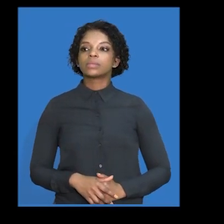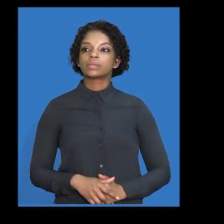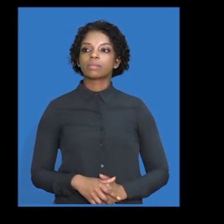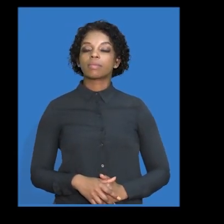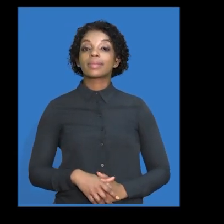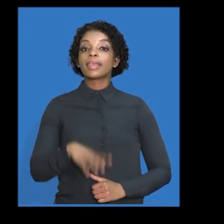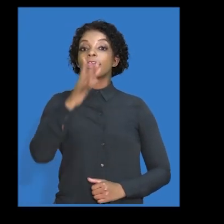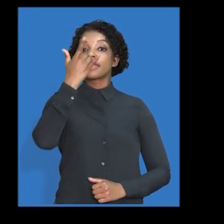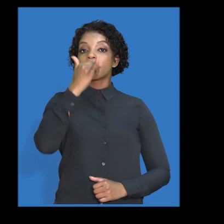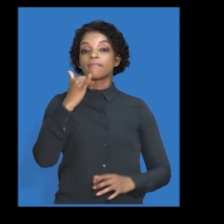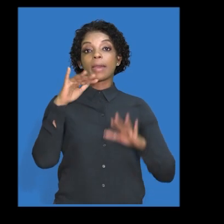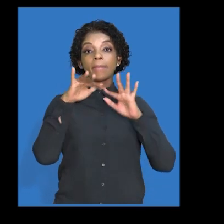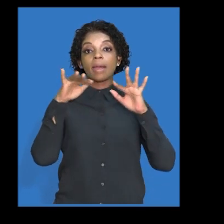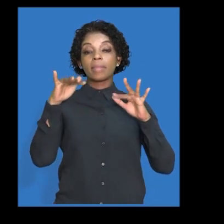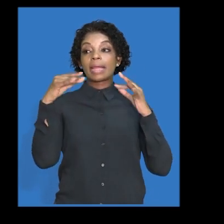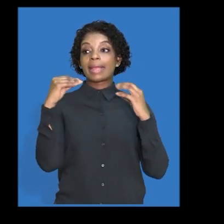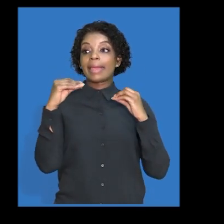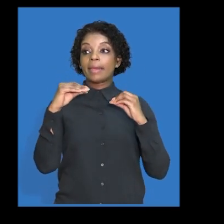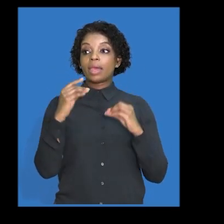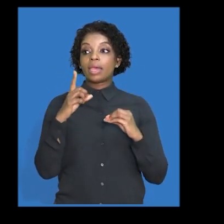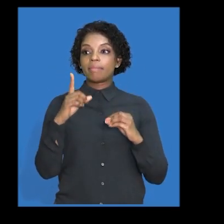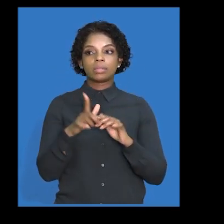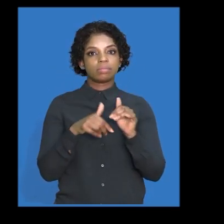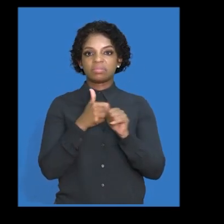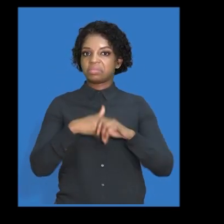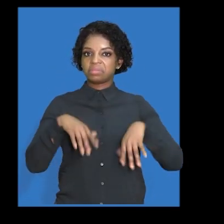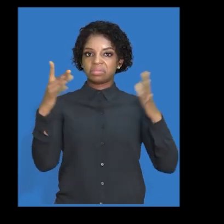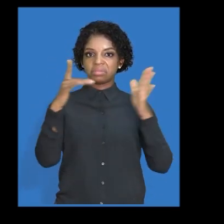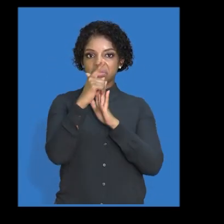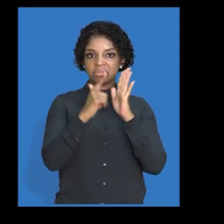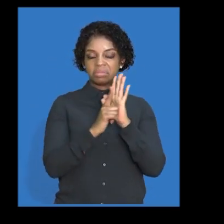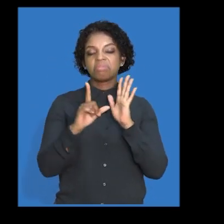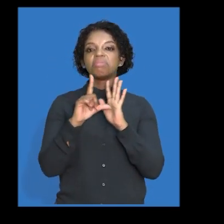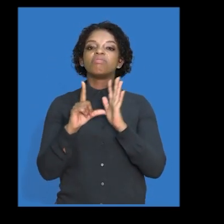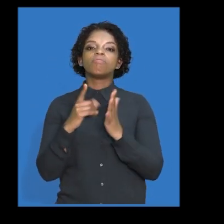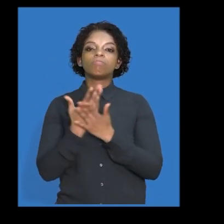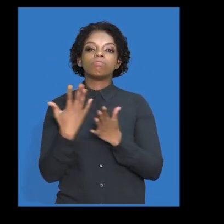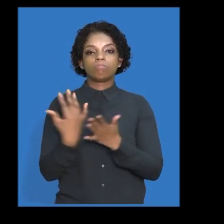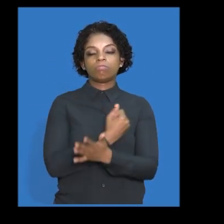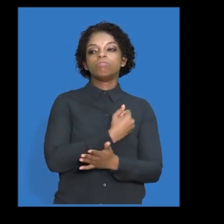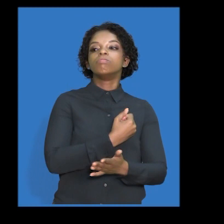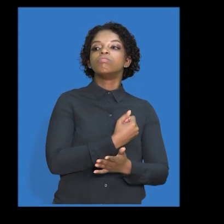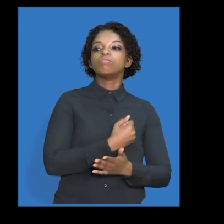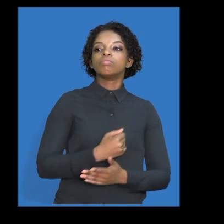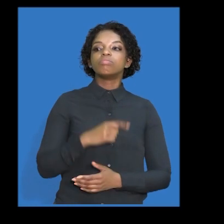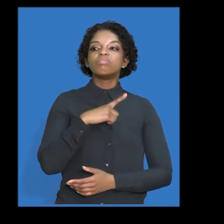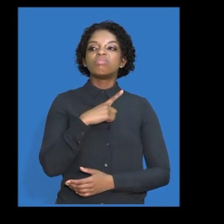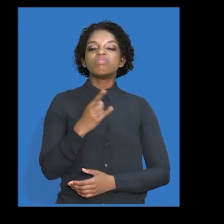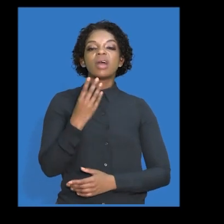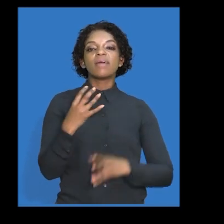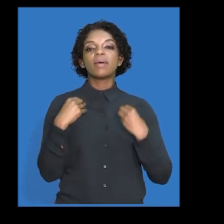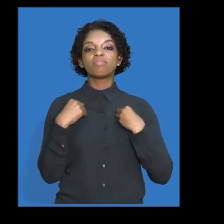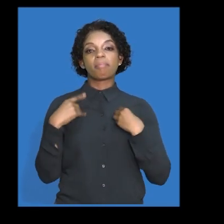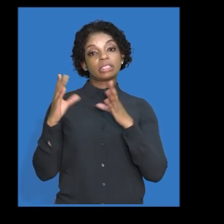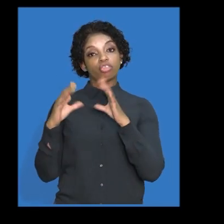If a public company does not comply with legislation, its license may be withdrawn from the Companies and Intellectual Property Commission. Right?